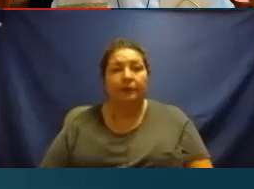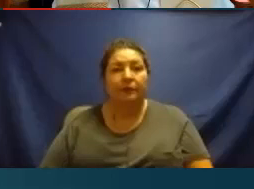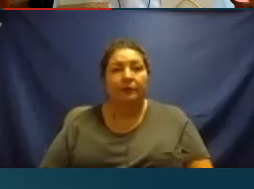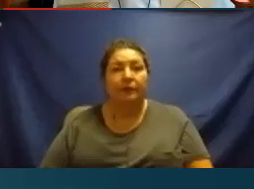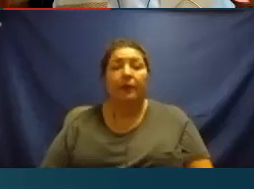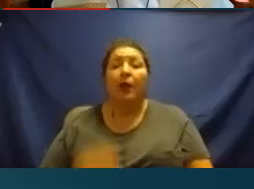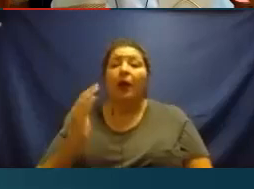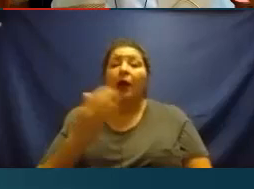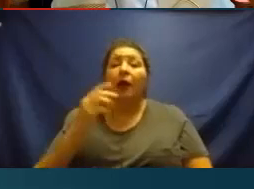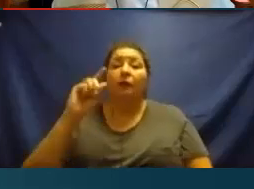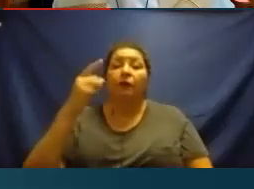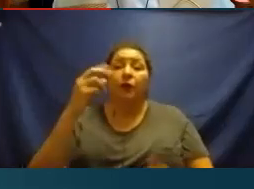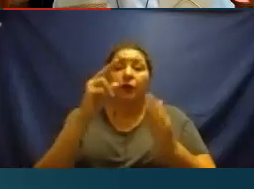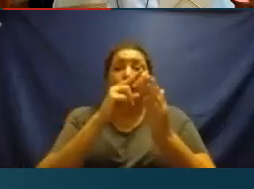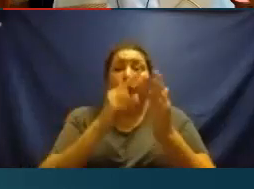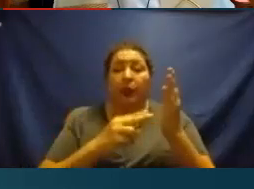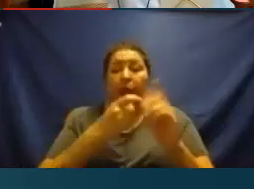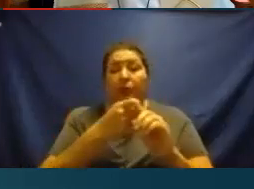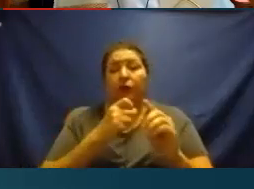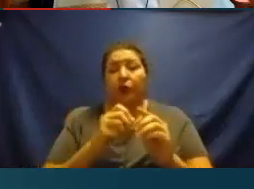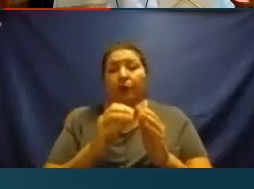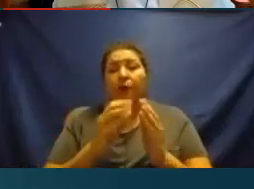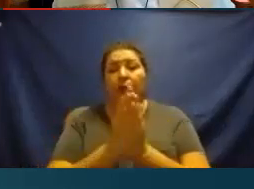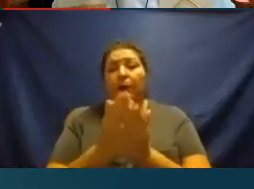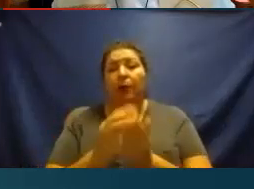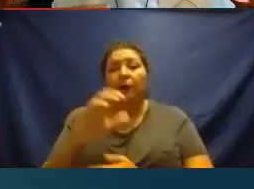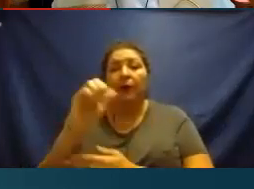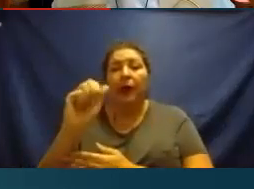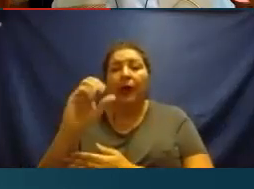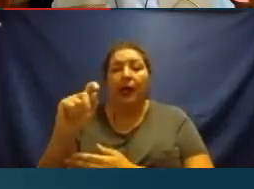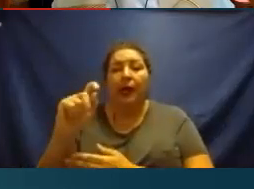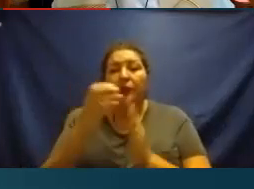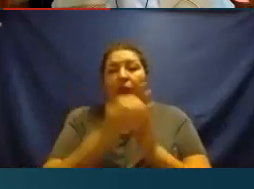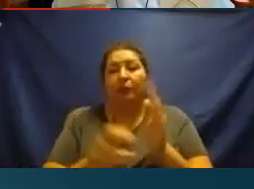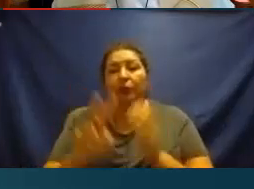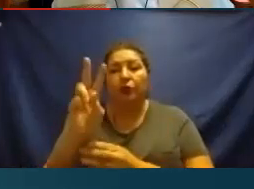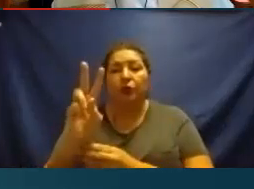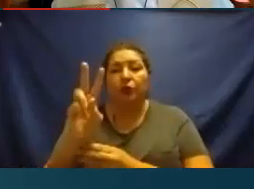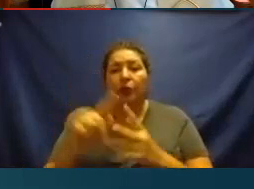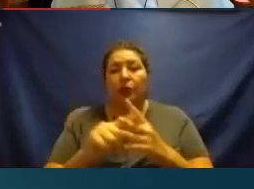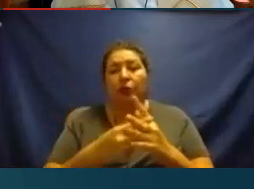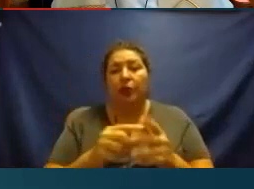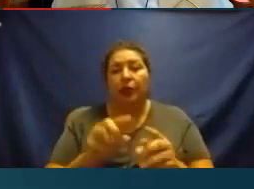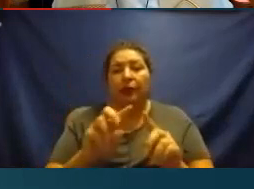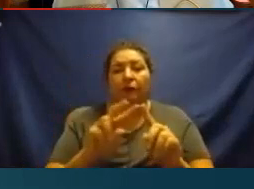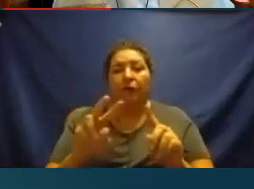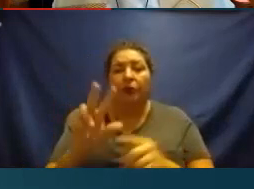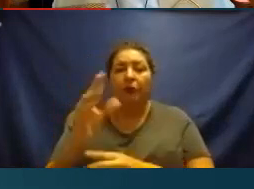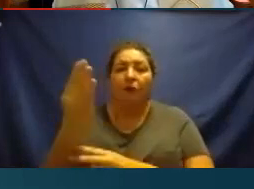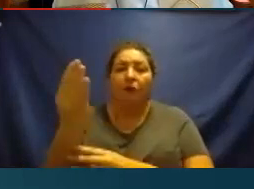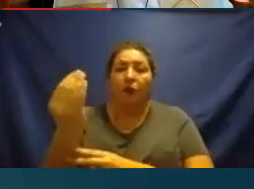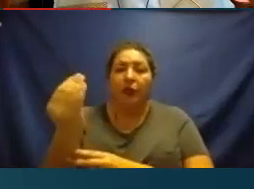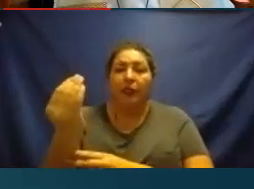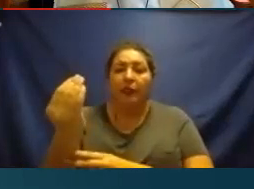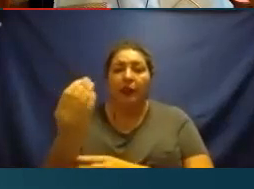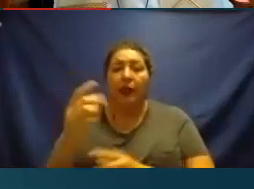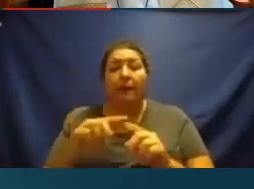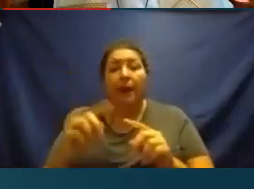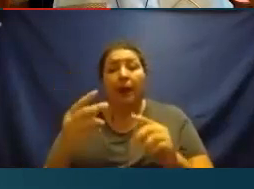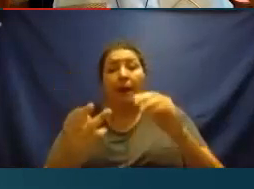Our first reading today comes from the book of Acts, chapter 2, beginning in verse 14. But